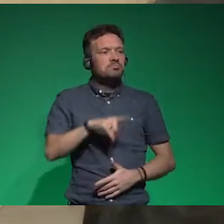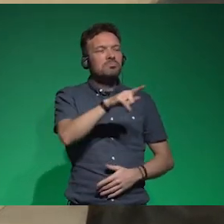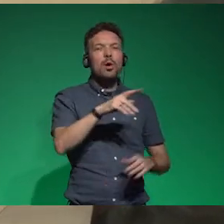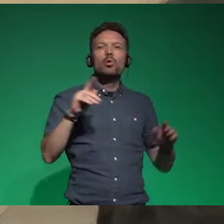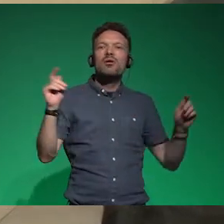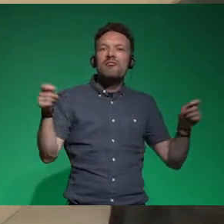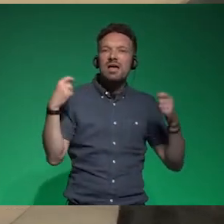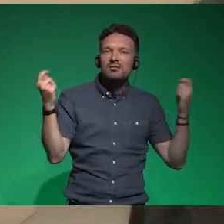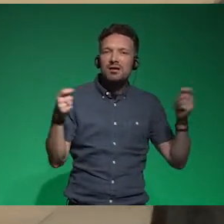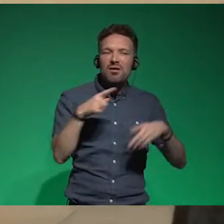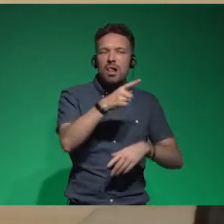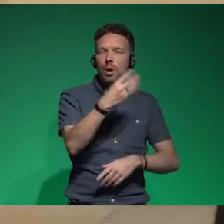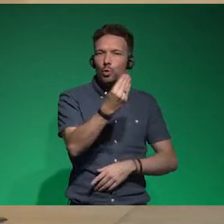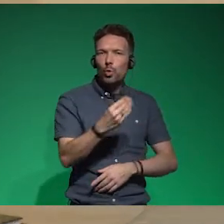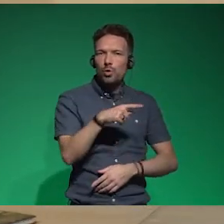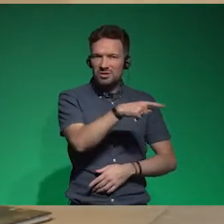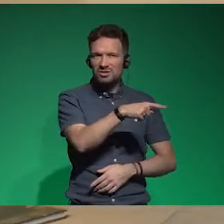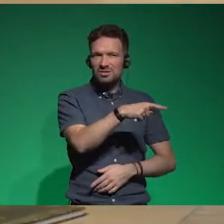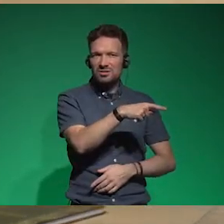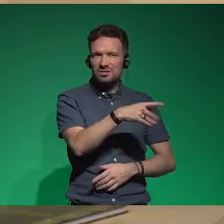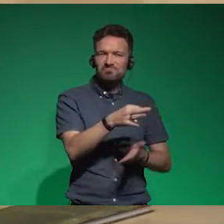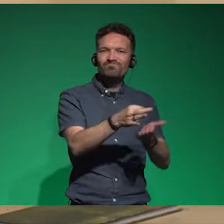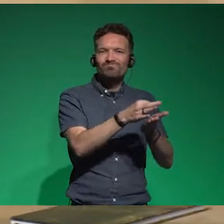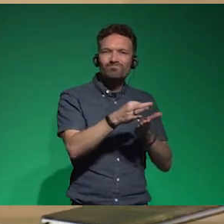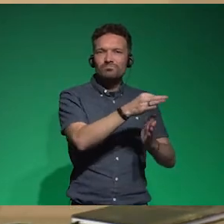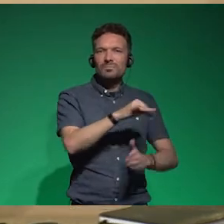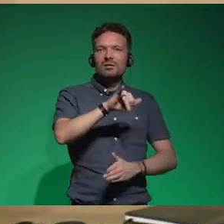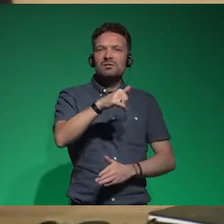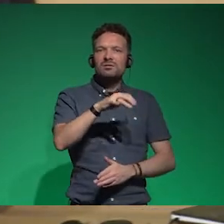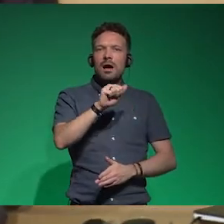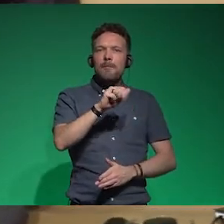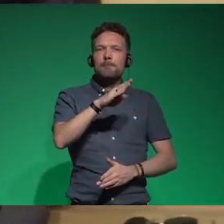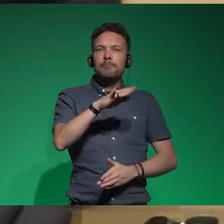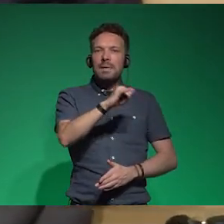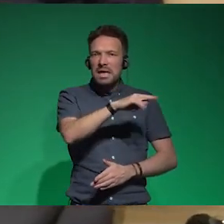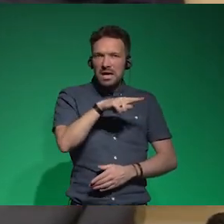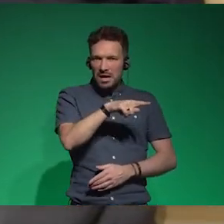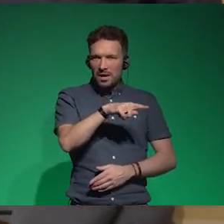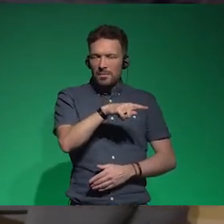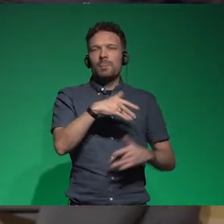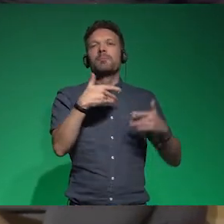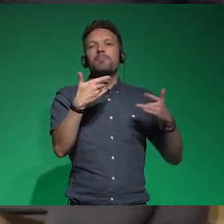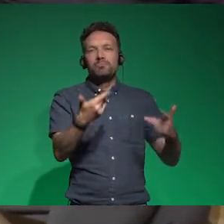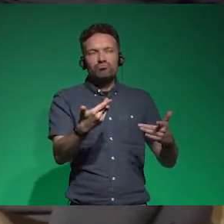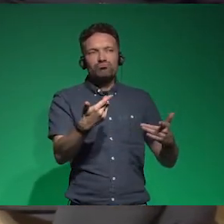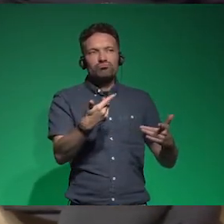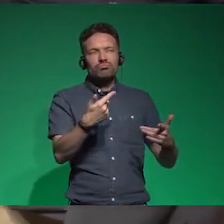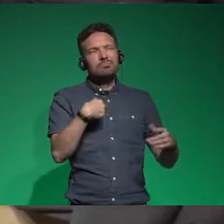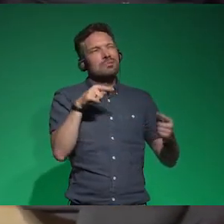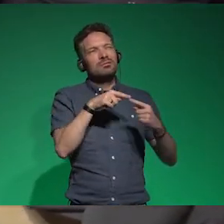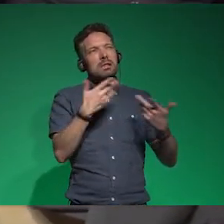we try to make this is as what we imagine that everybody